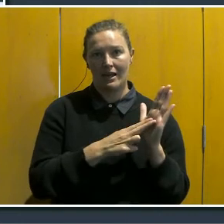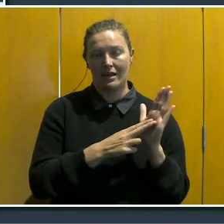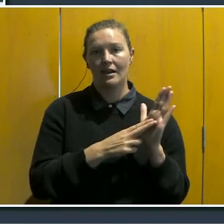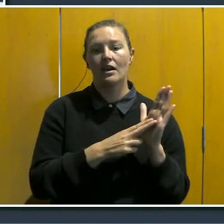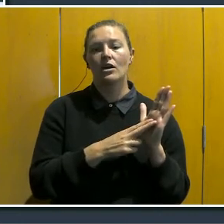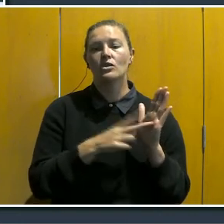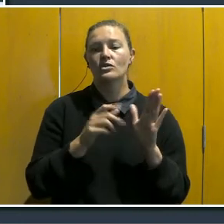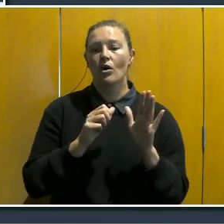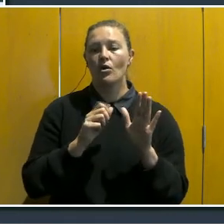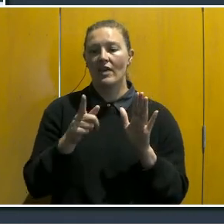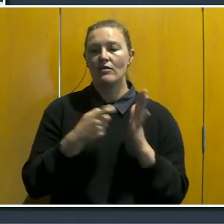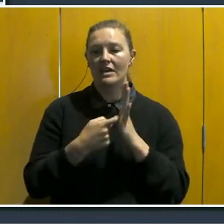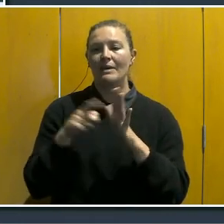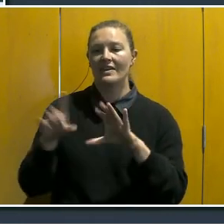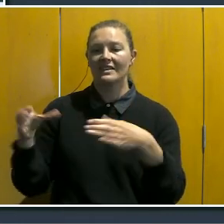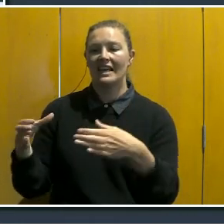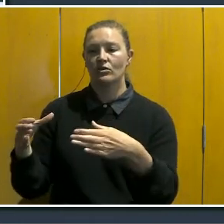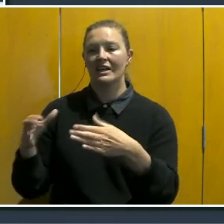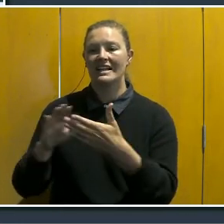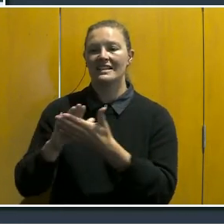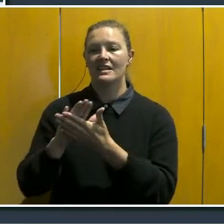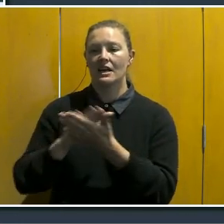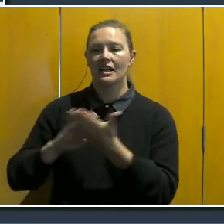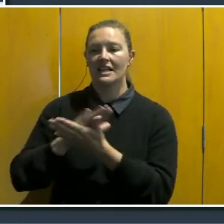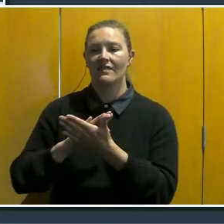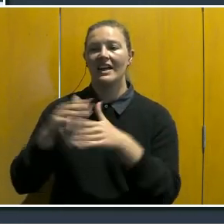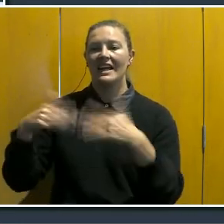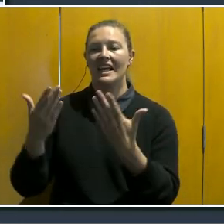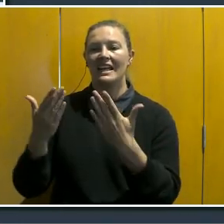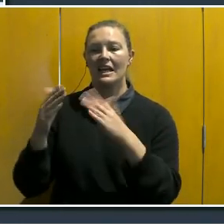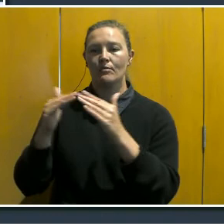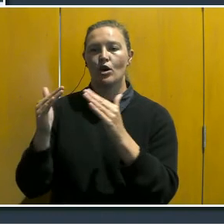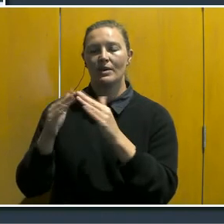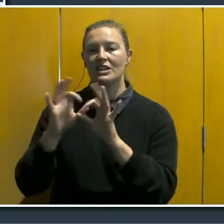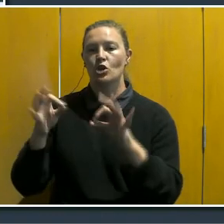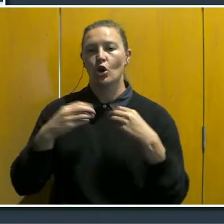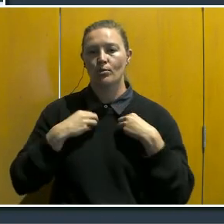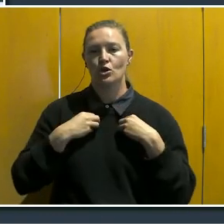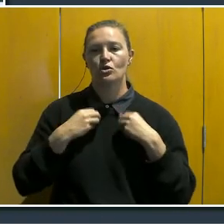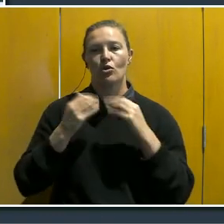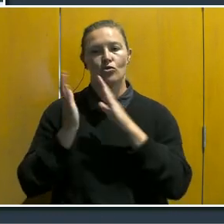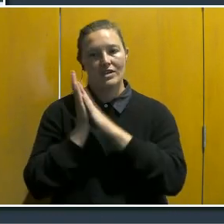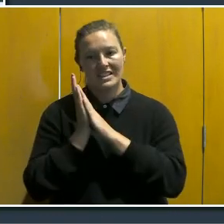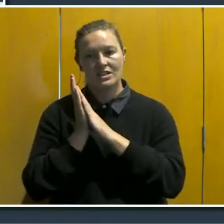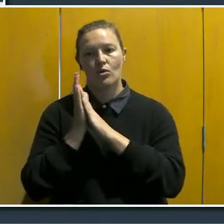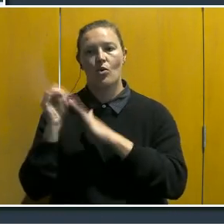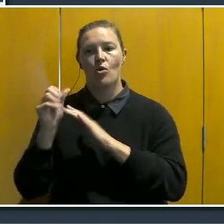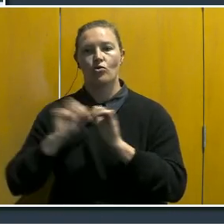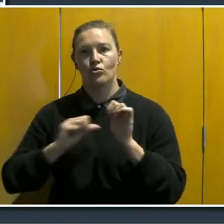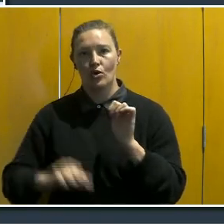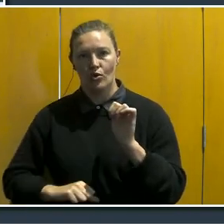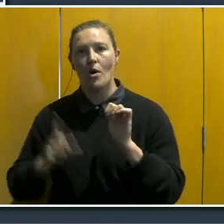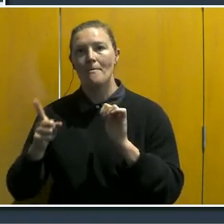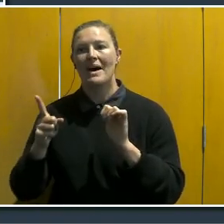this differential be classified as any property that's not defined as commercial and resident, industrial or rural, and would not